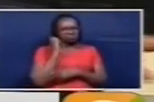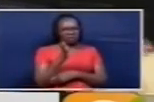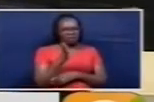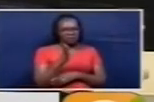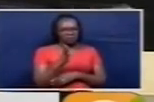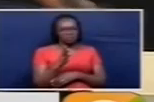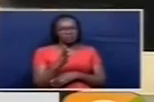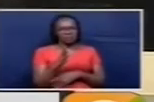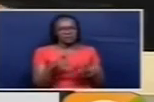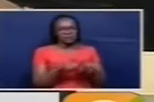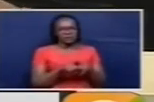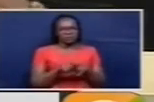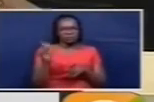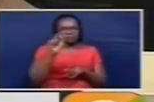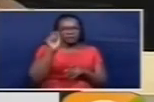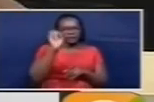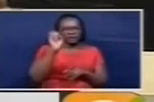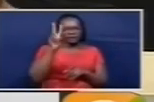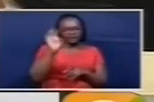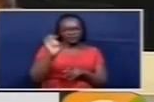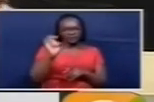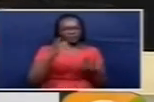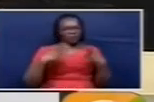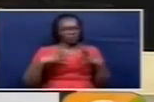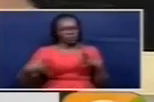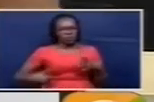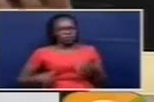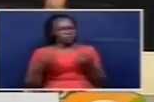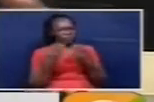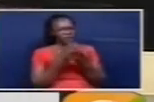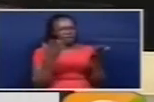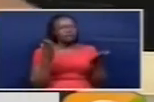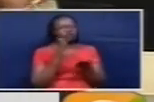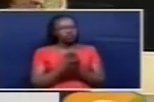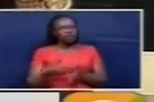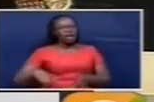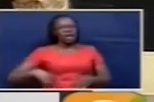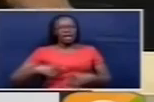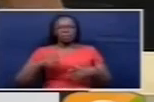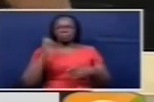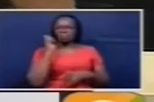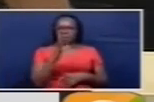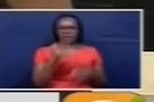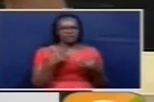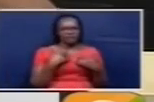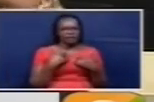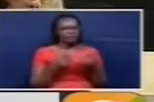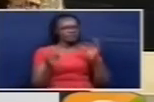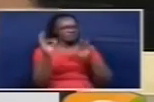colleague, Stephen Bogo. There's a group of youthful aspirants that seem to be very flashy, very